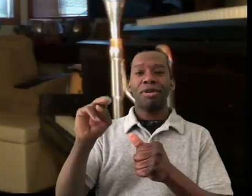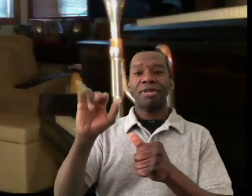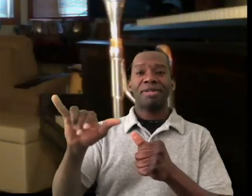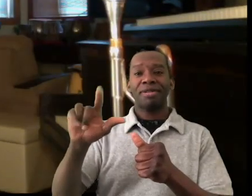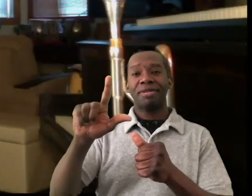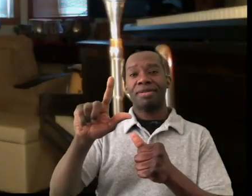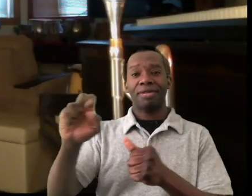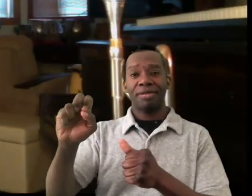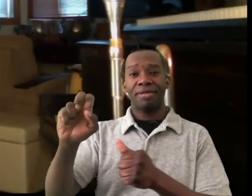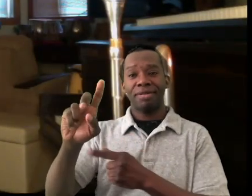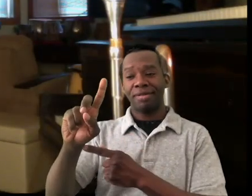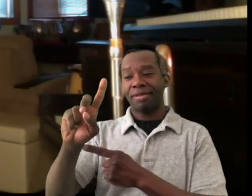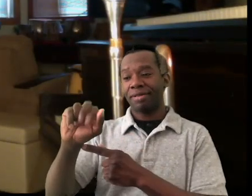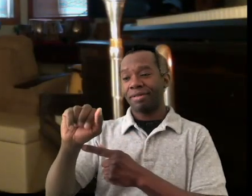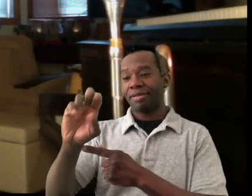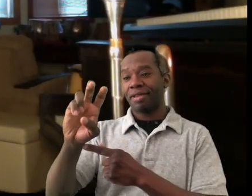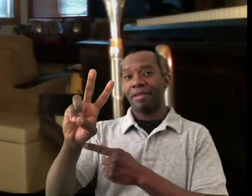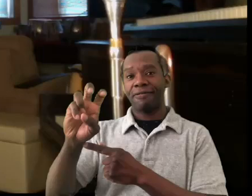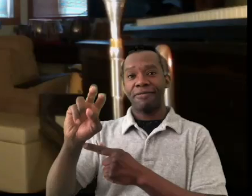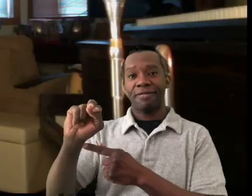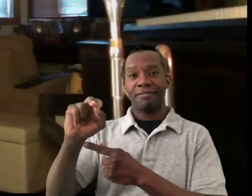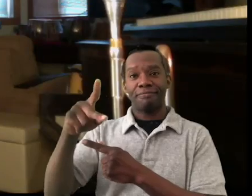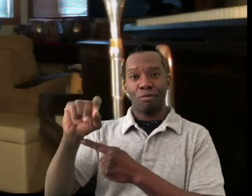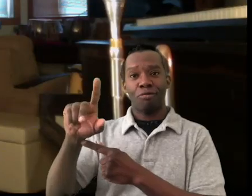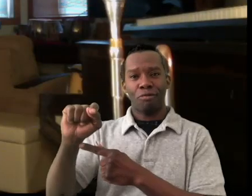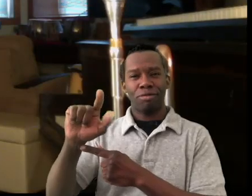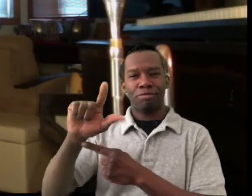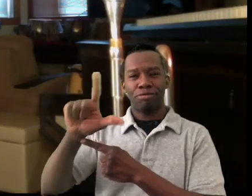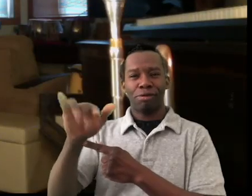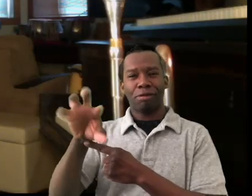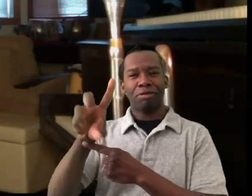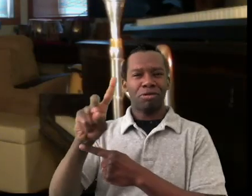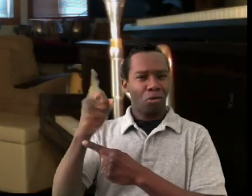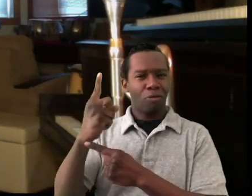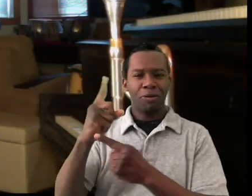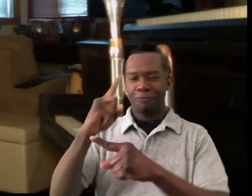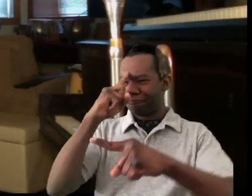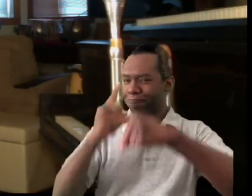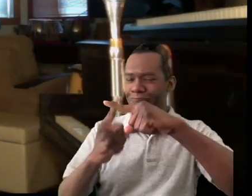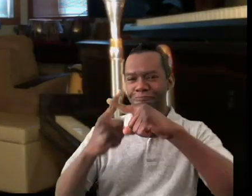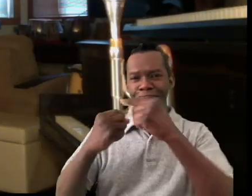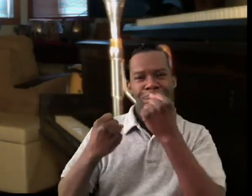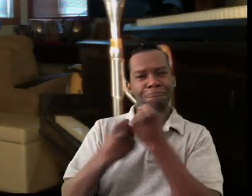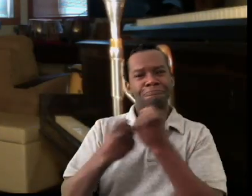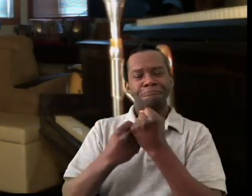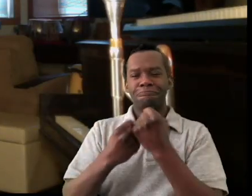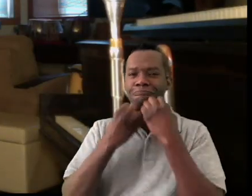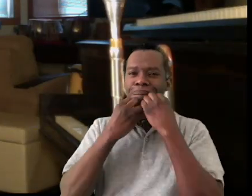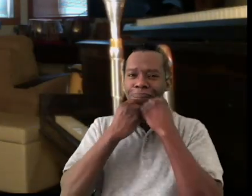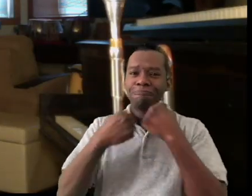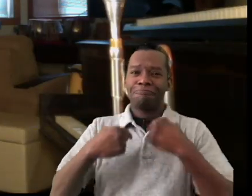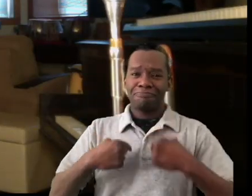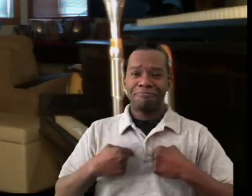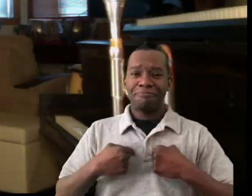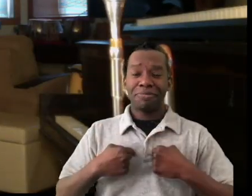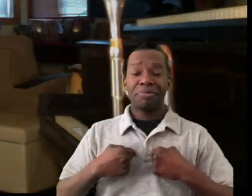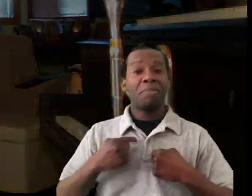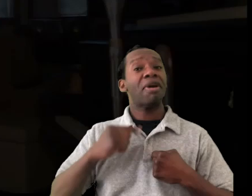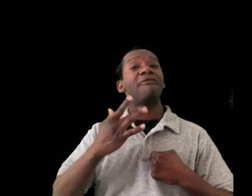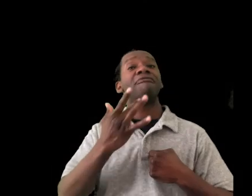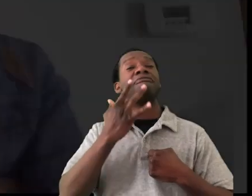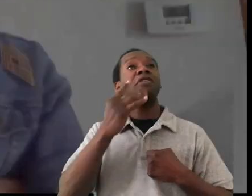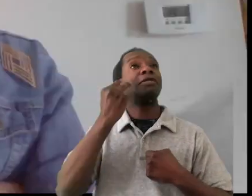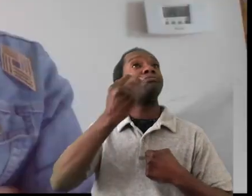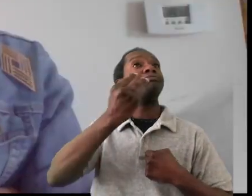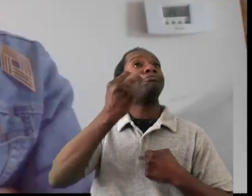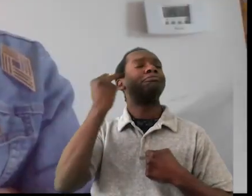will never forget how Johnny Lee Davenport made me feel welcome, and that he wanted me to succeed, that I could succeed, and that he was in my corner no matter what.